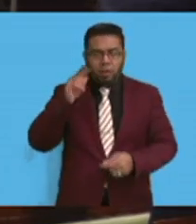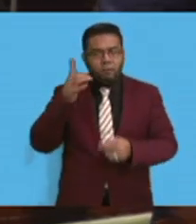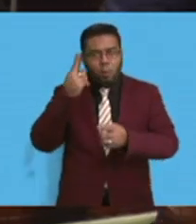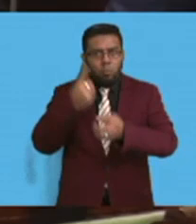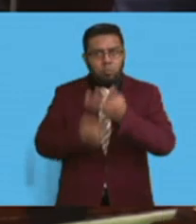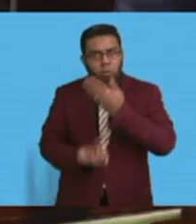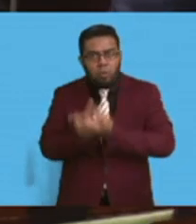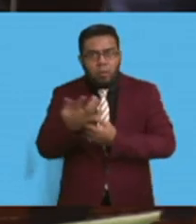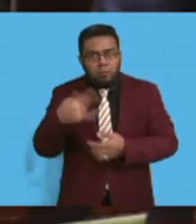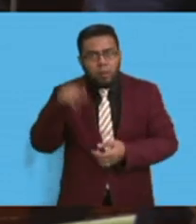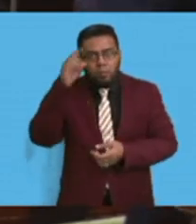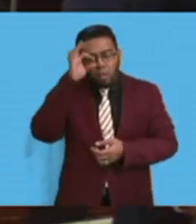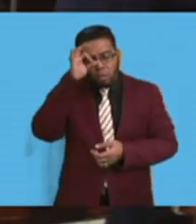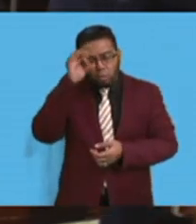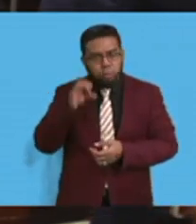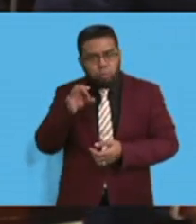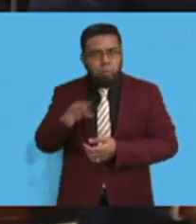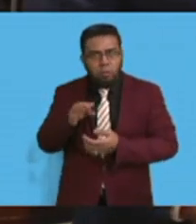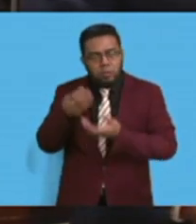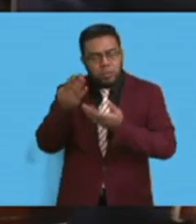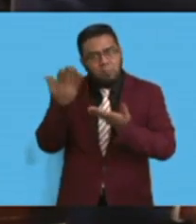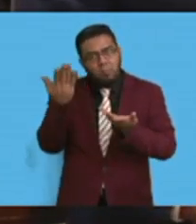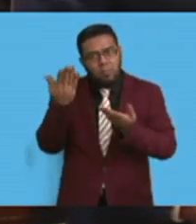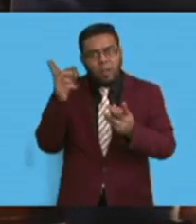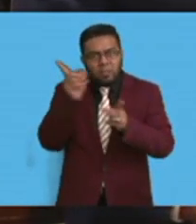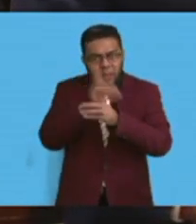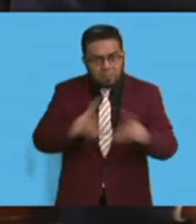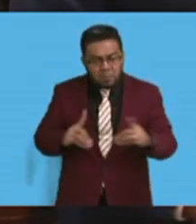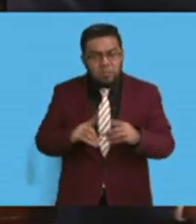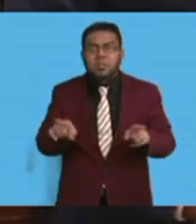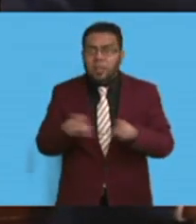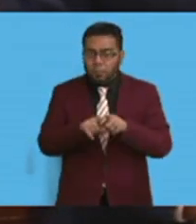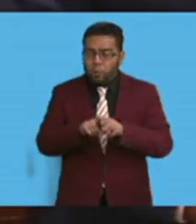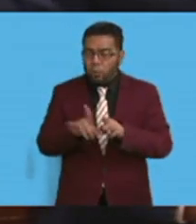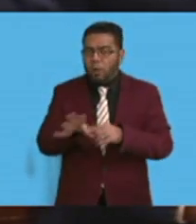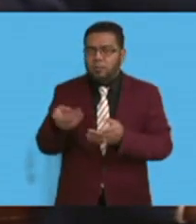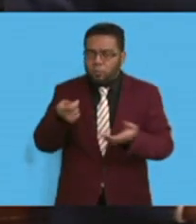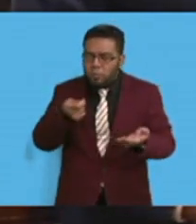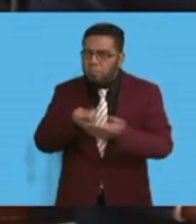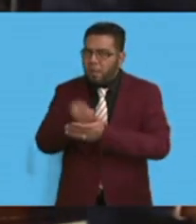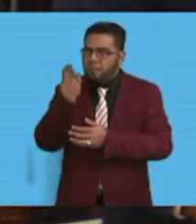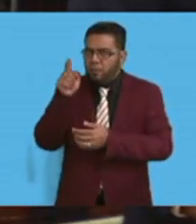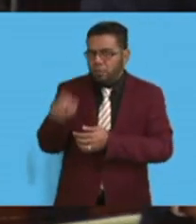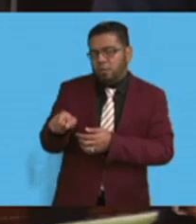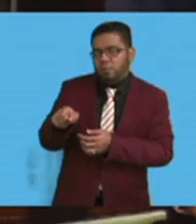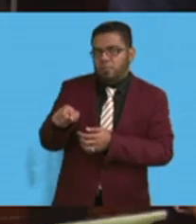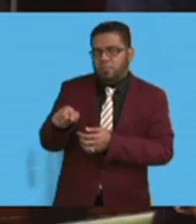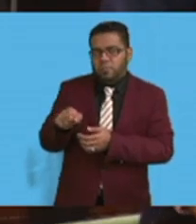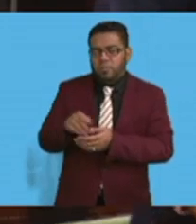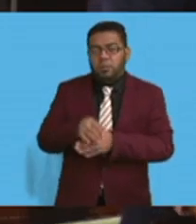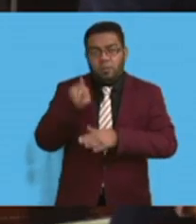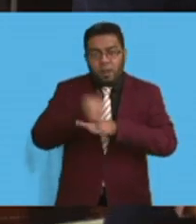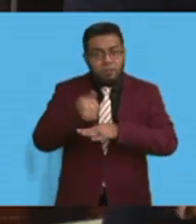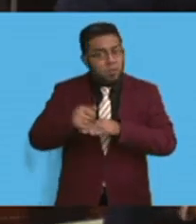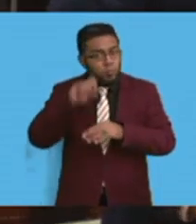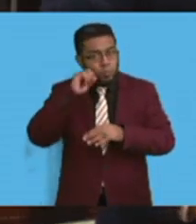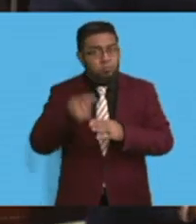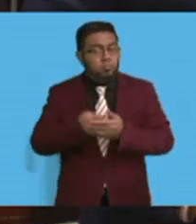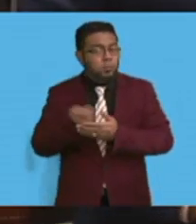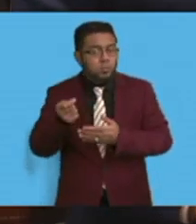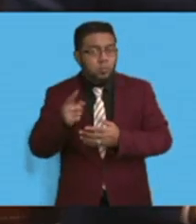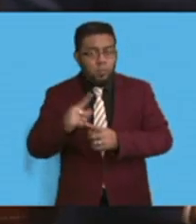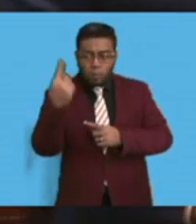precisely what this compensation will cover for, Madam Speaker. Madam Speaker, we want teachers in classrooms to be able to afford as much as a